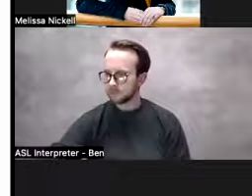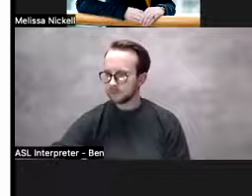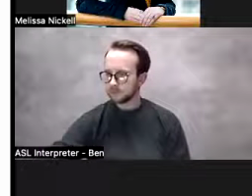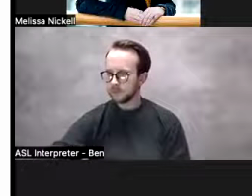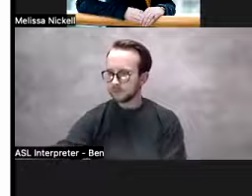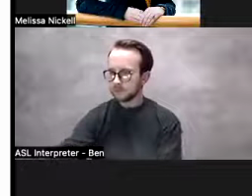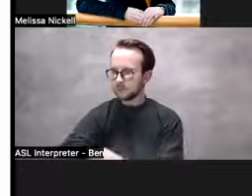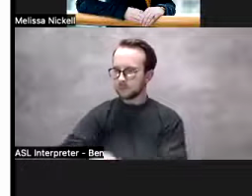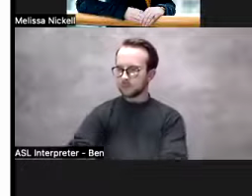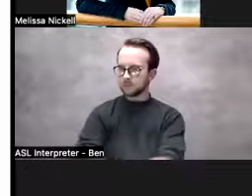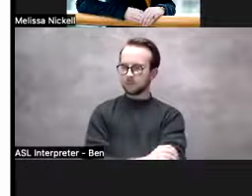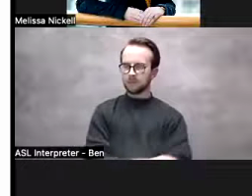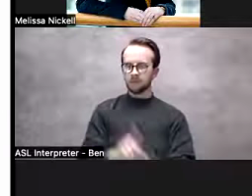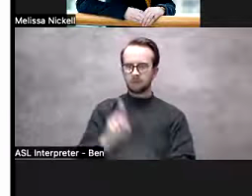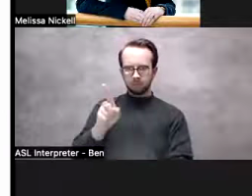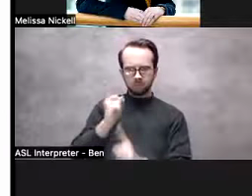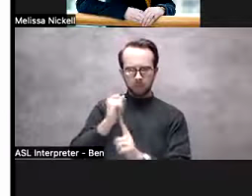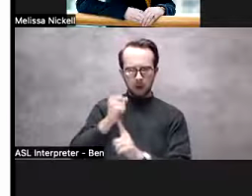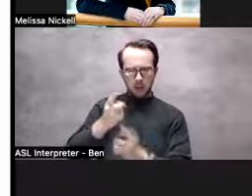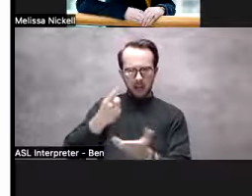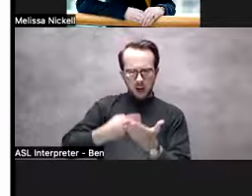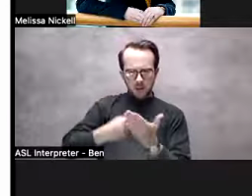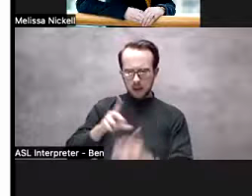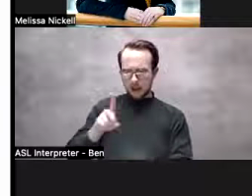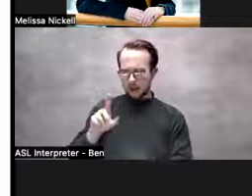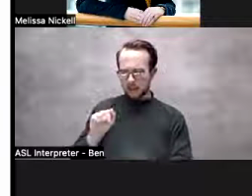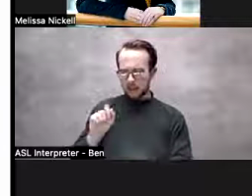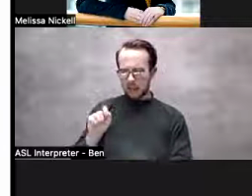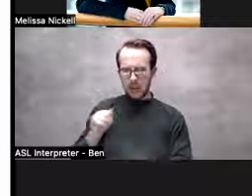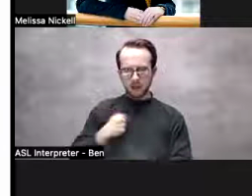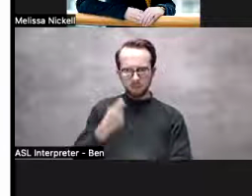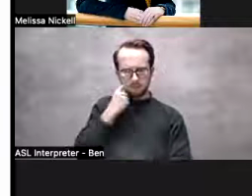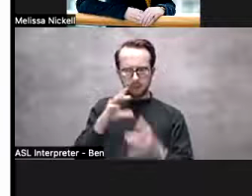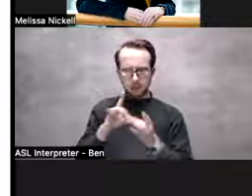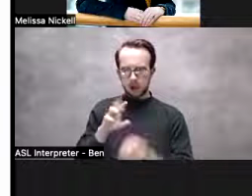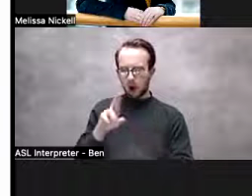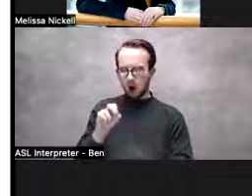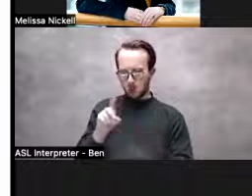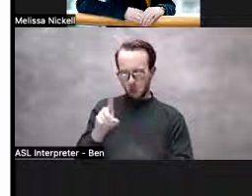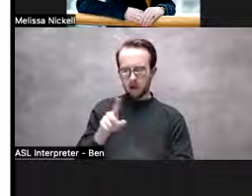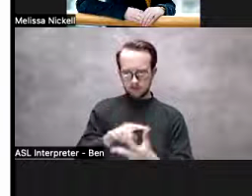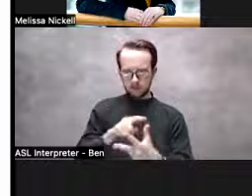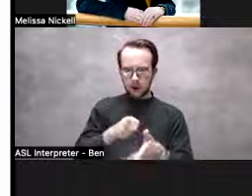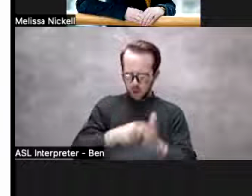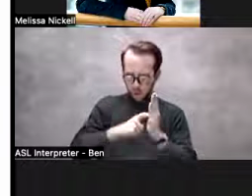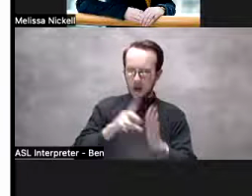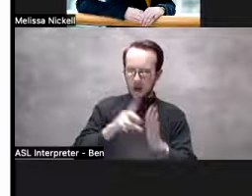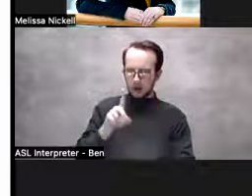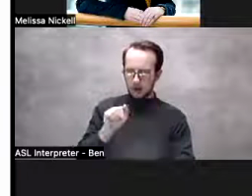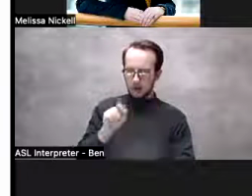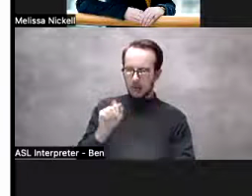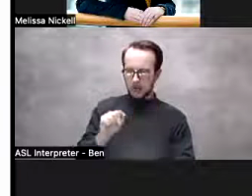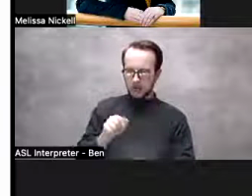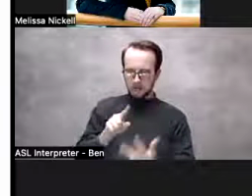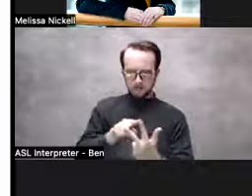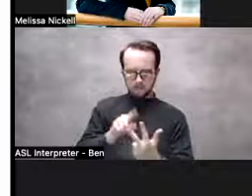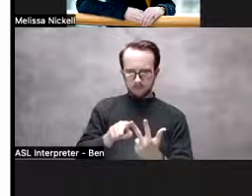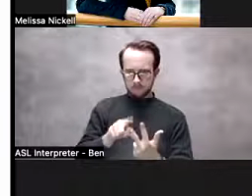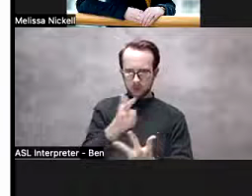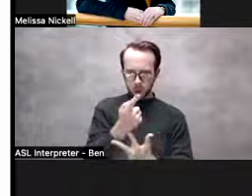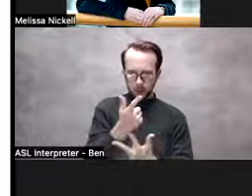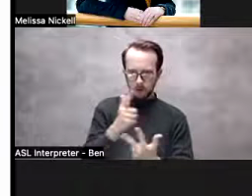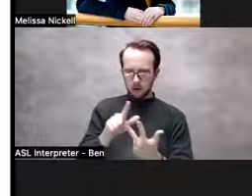We'll take a minute and talk about data. I mentioned that R01 grants require data, whereas some of the other R21s and